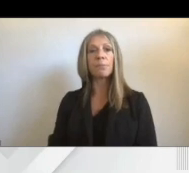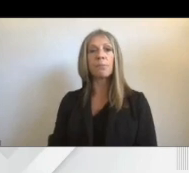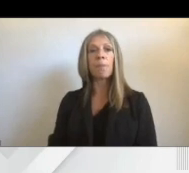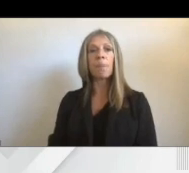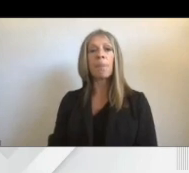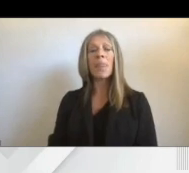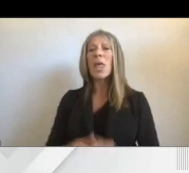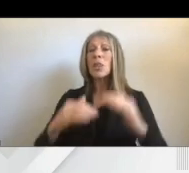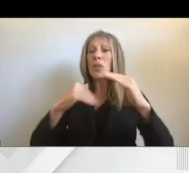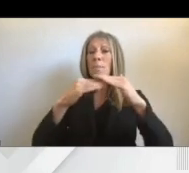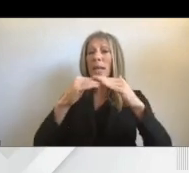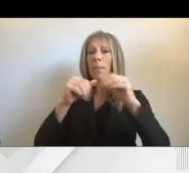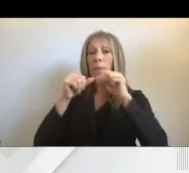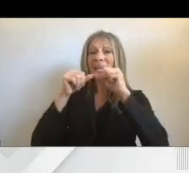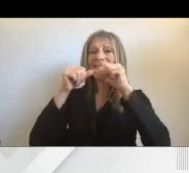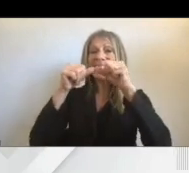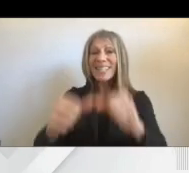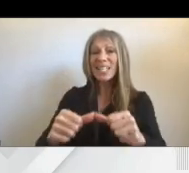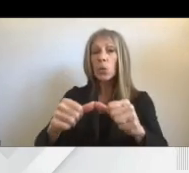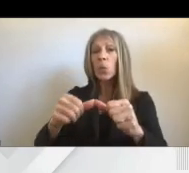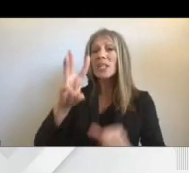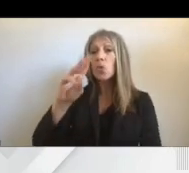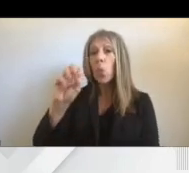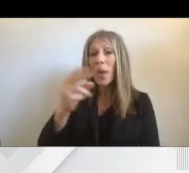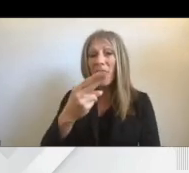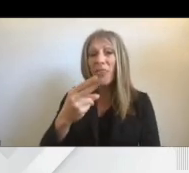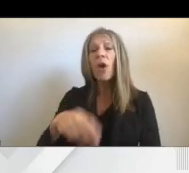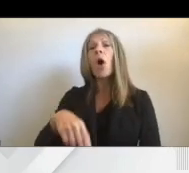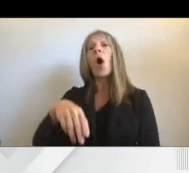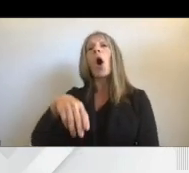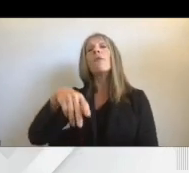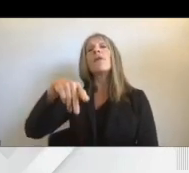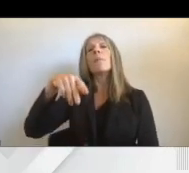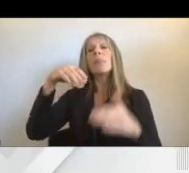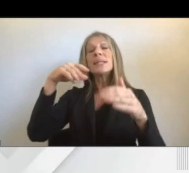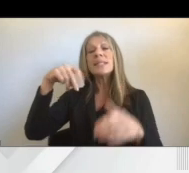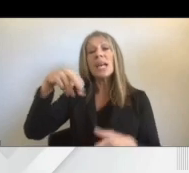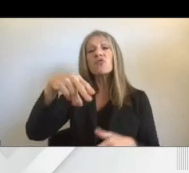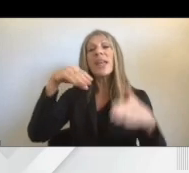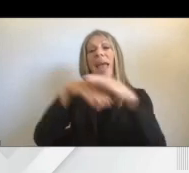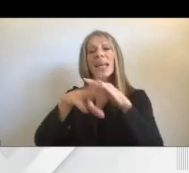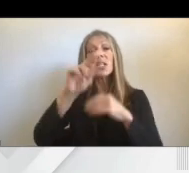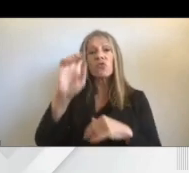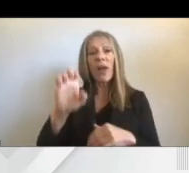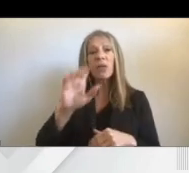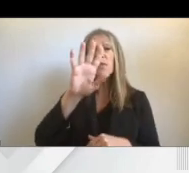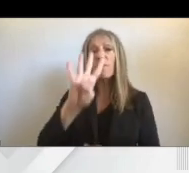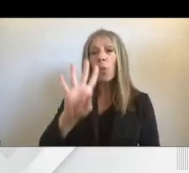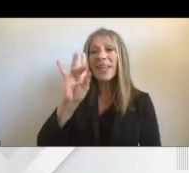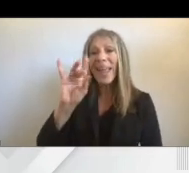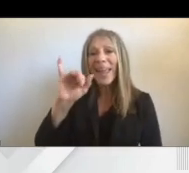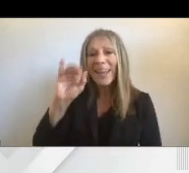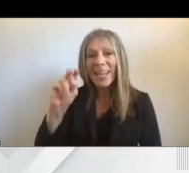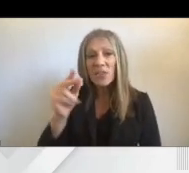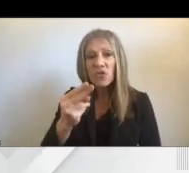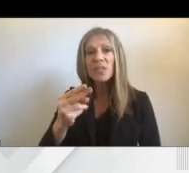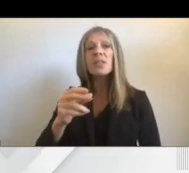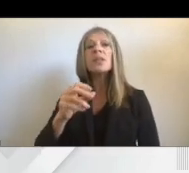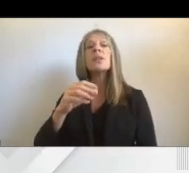The minimum continuous clear width of a pedestrian access route is 48 inches, exclusive of the width of any